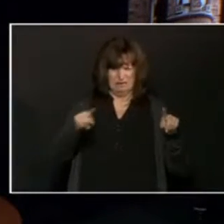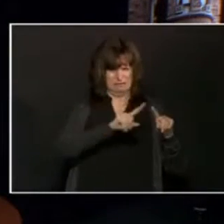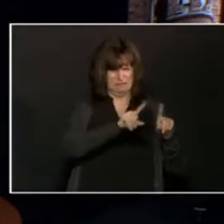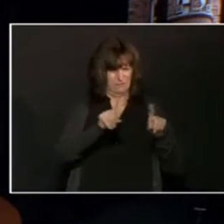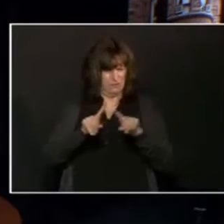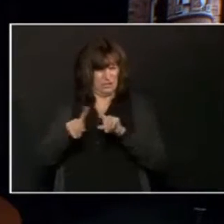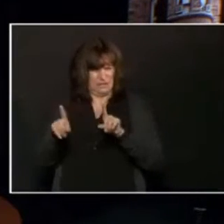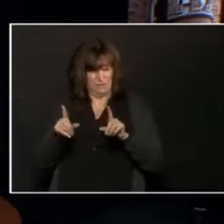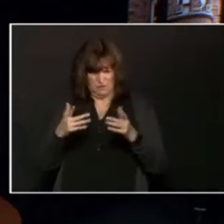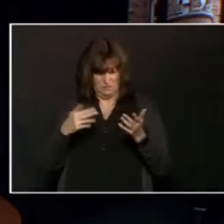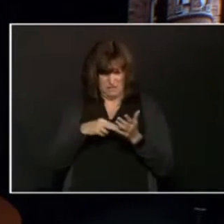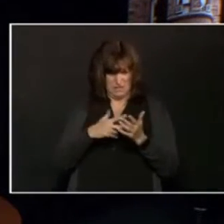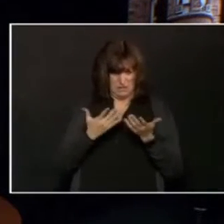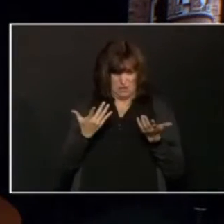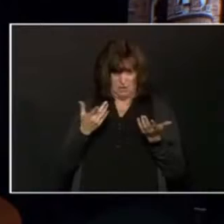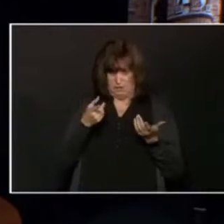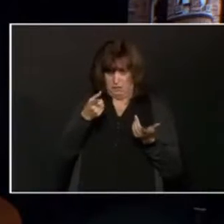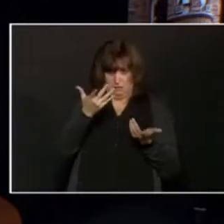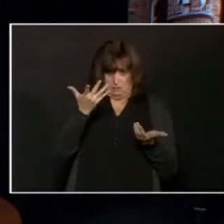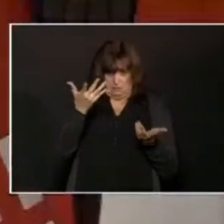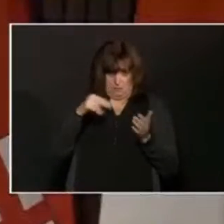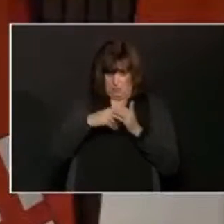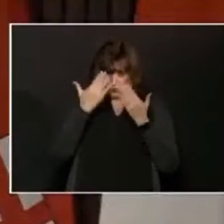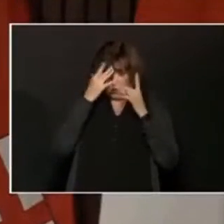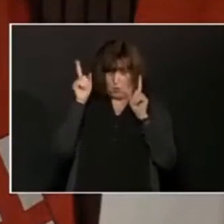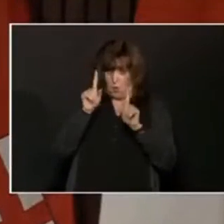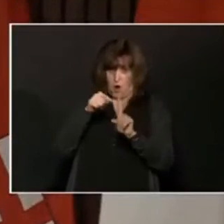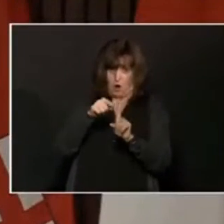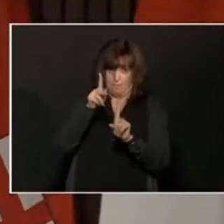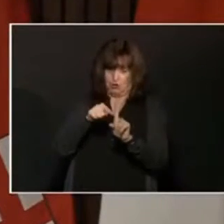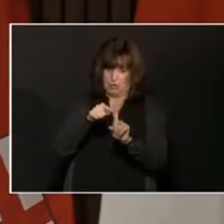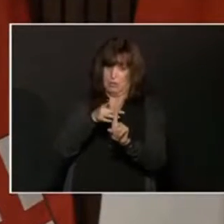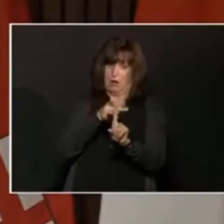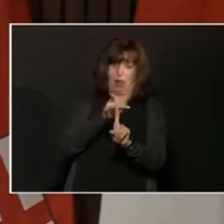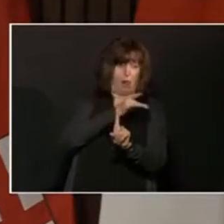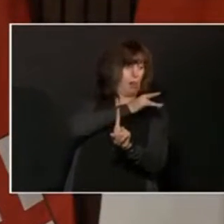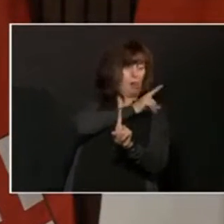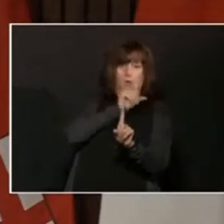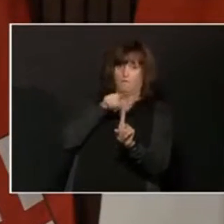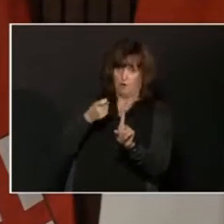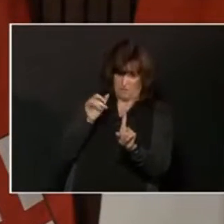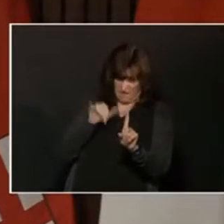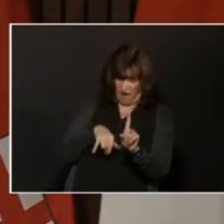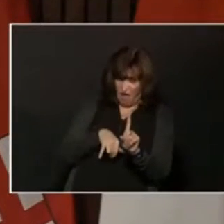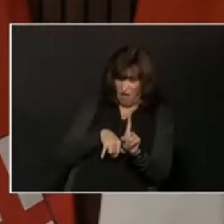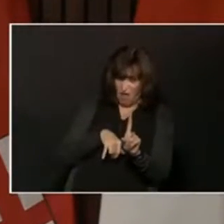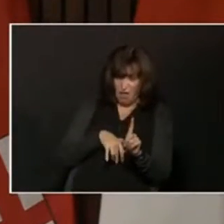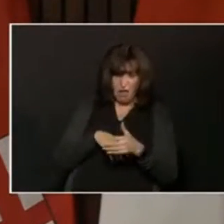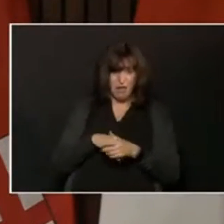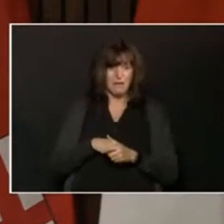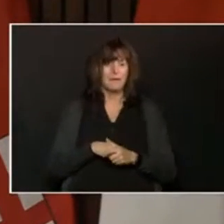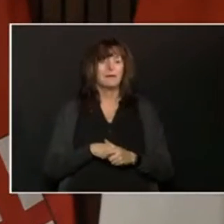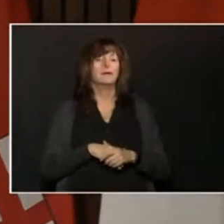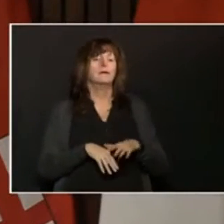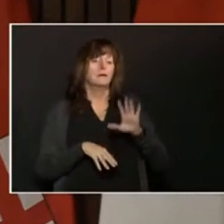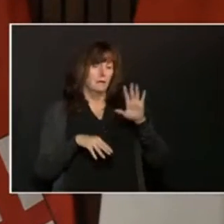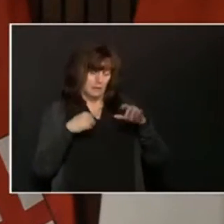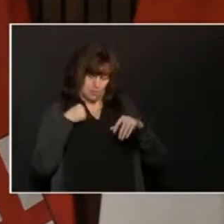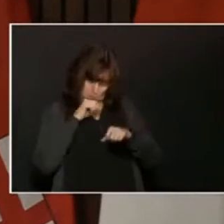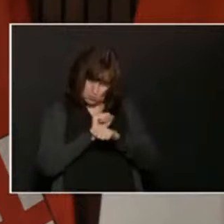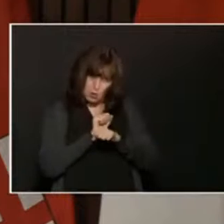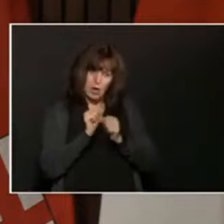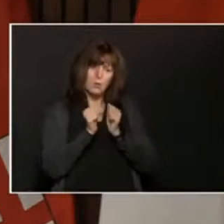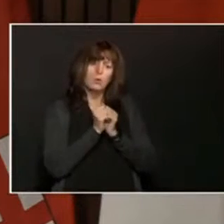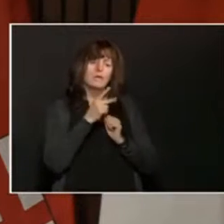Toronto? Right. So we're working right now with Toronto Public Health, and we actually receive our data from Public Health Ontario. So we're working to